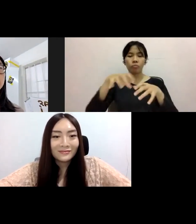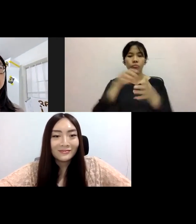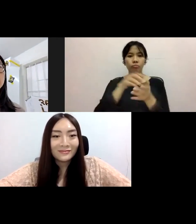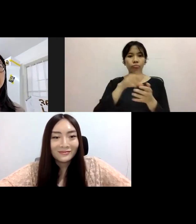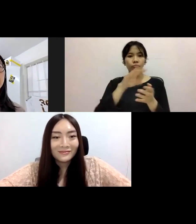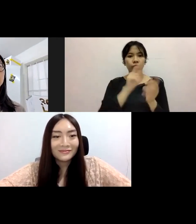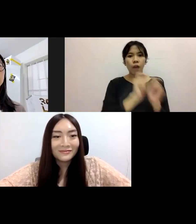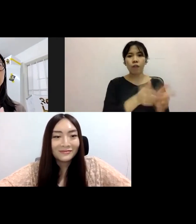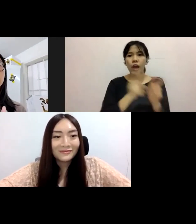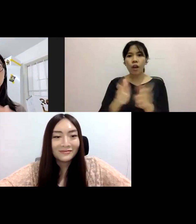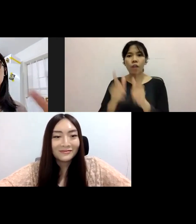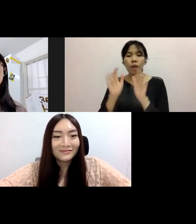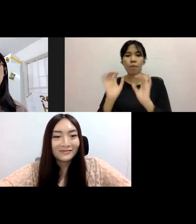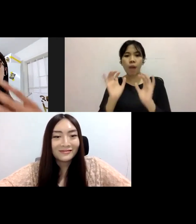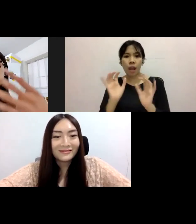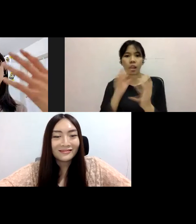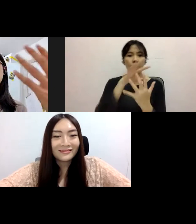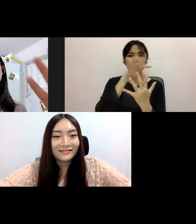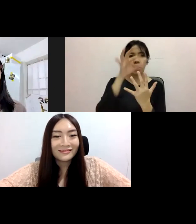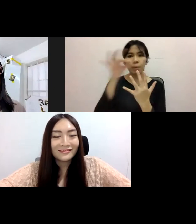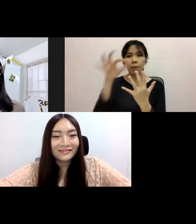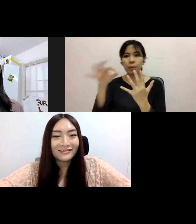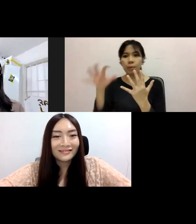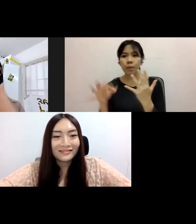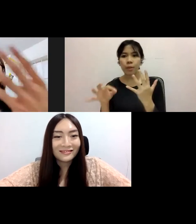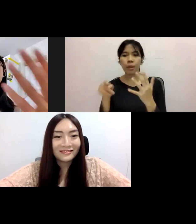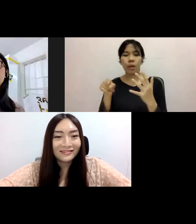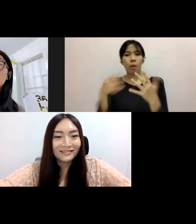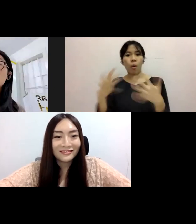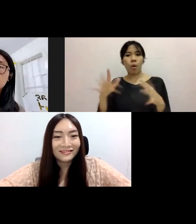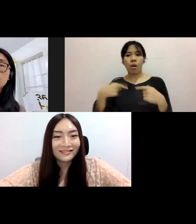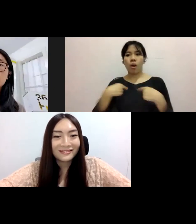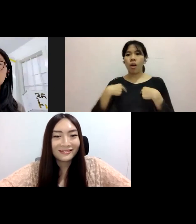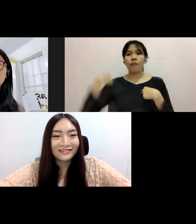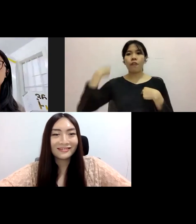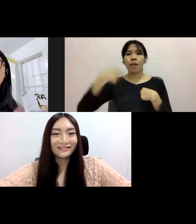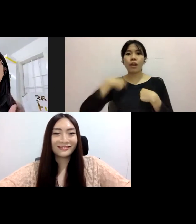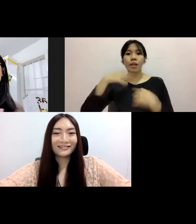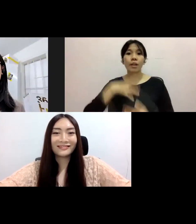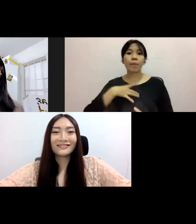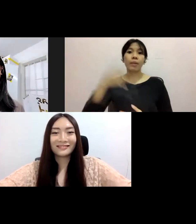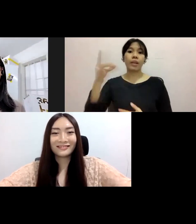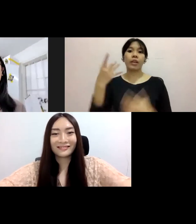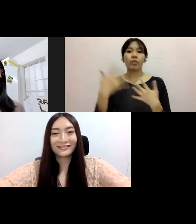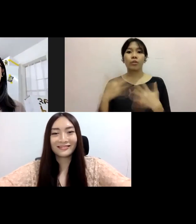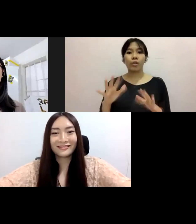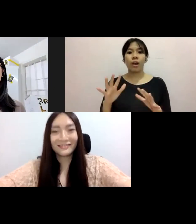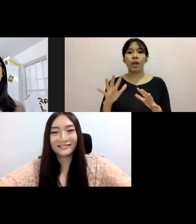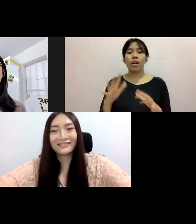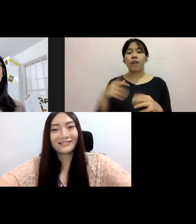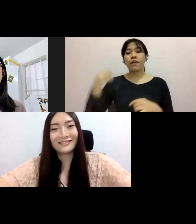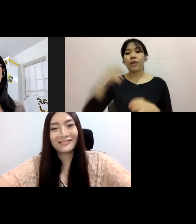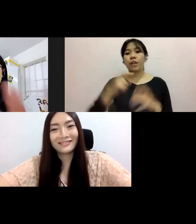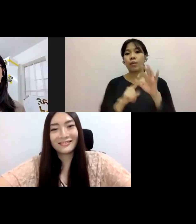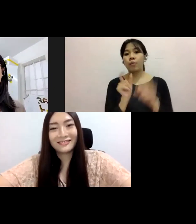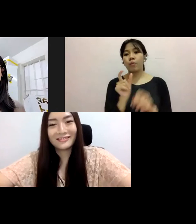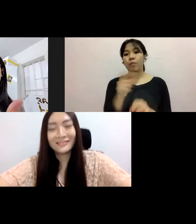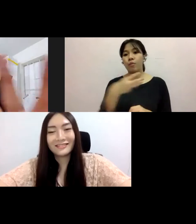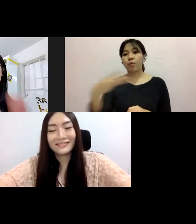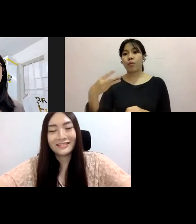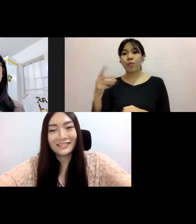the countries that we normally will not often see queer films that coming from,